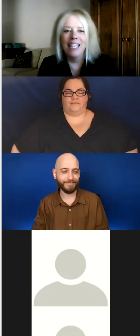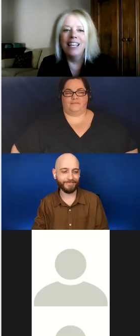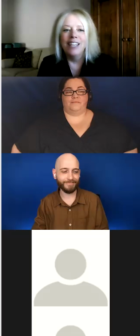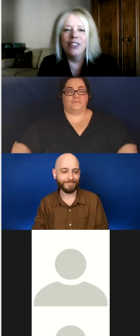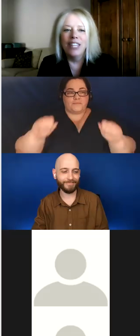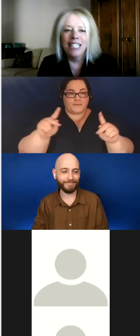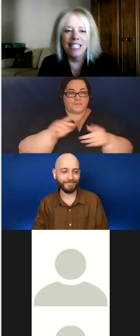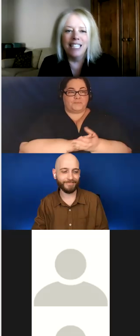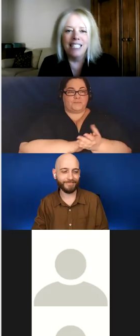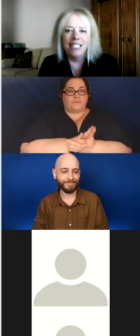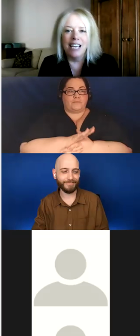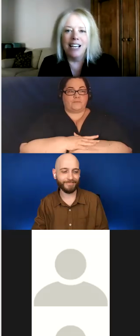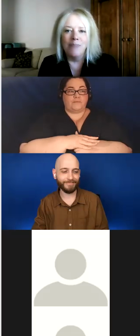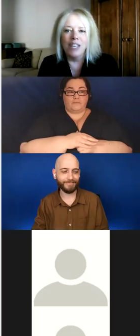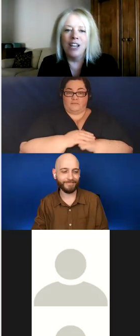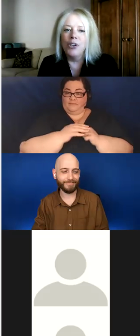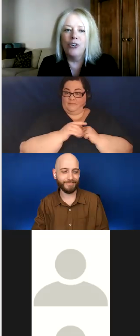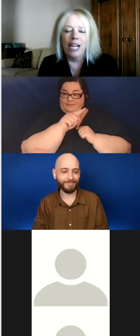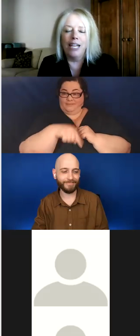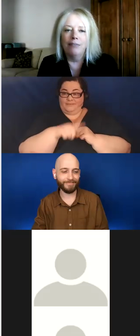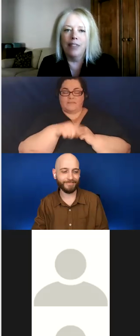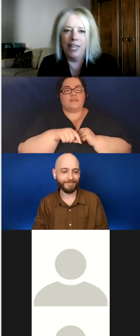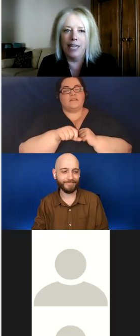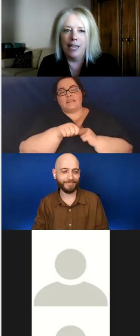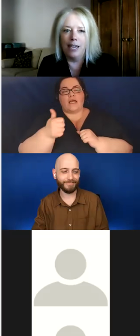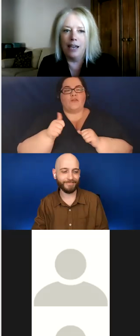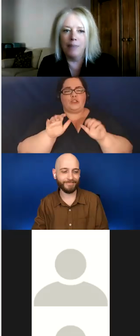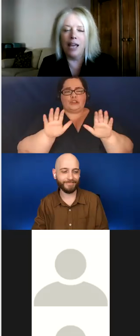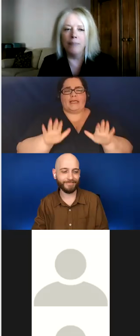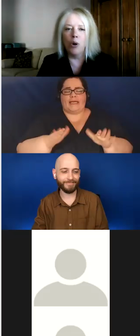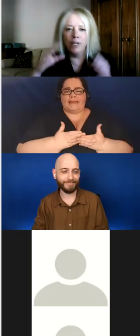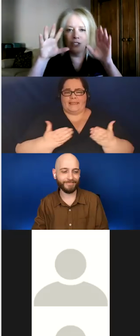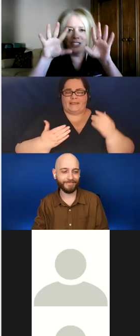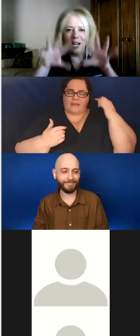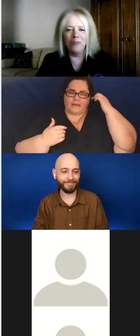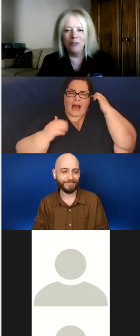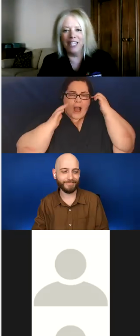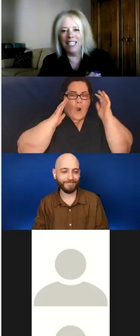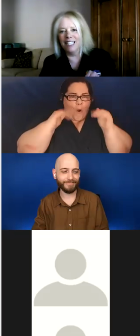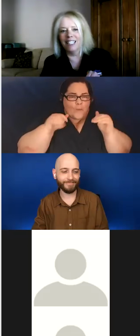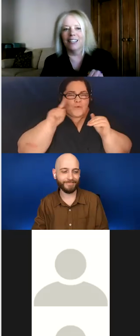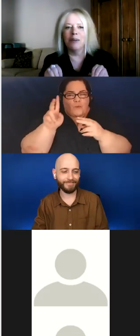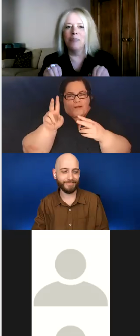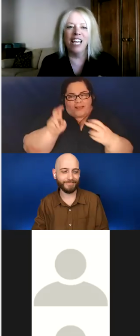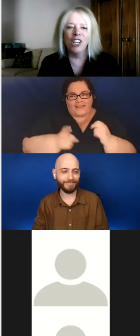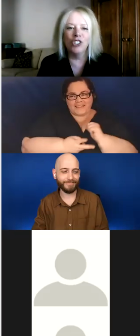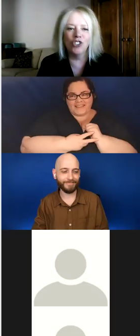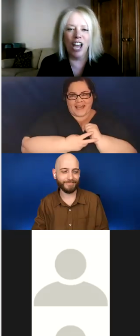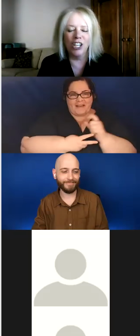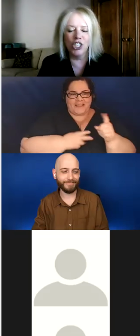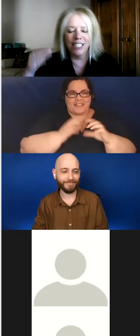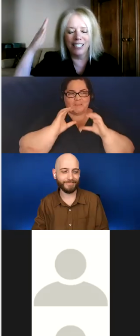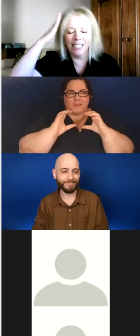Okay, so this is another great thing. I'm hoping you'll download these